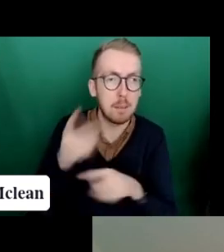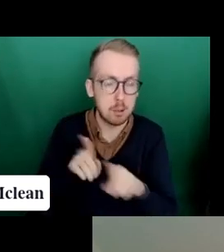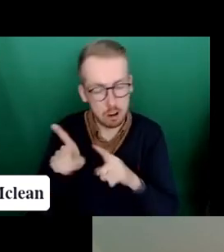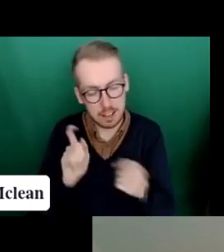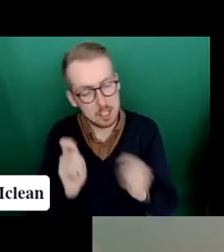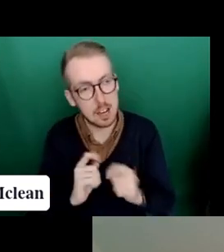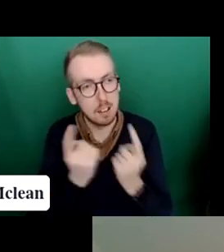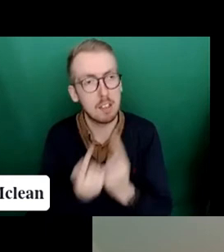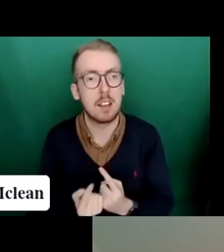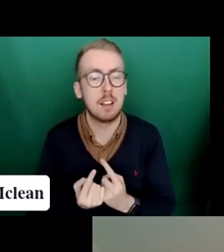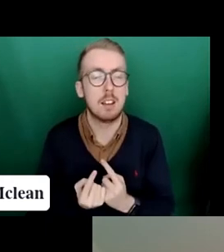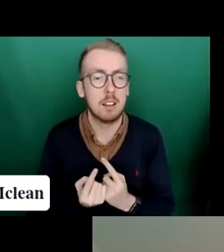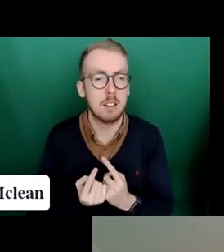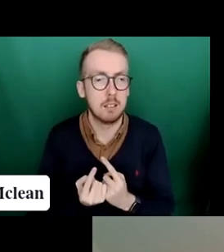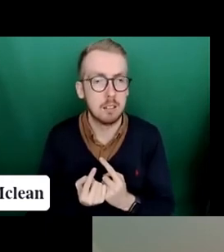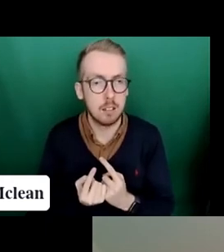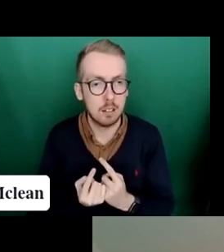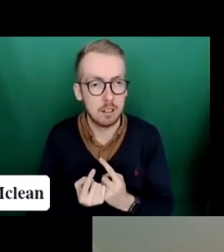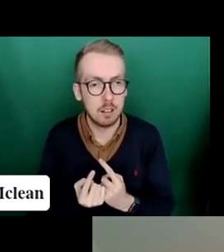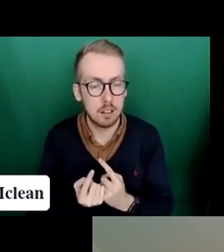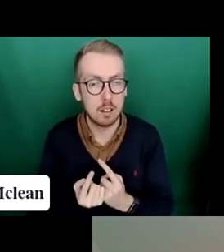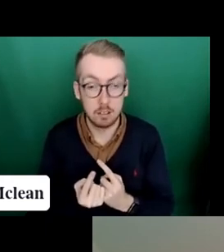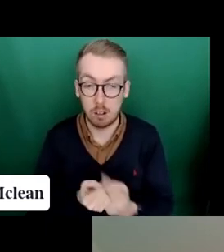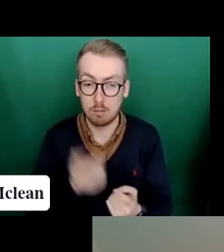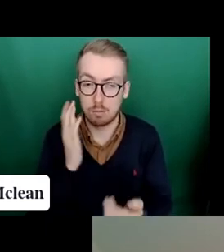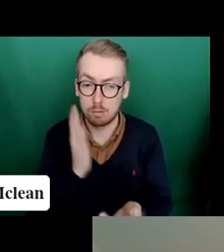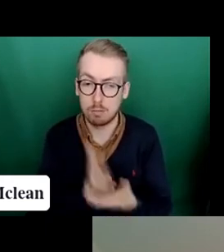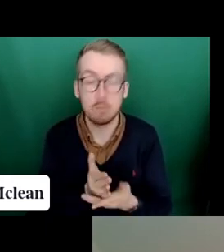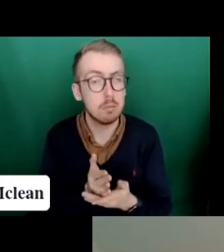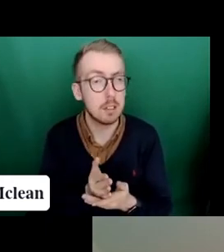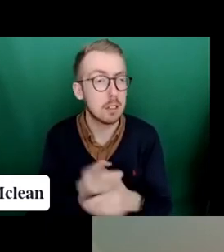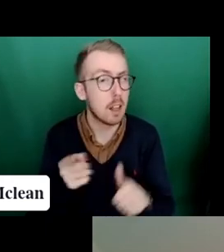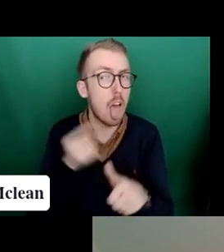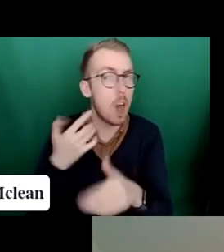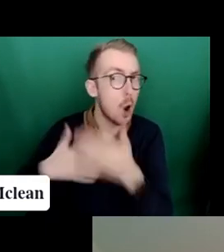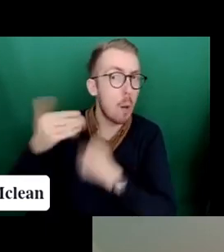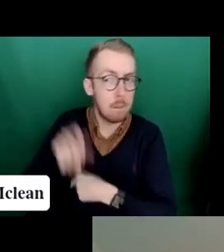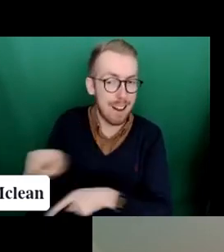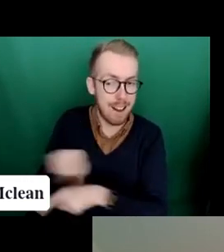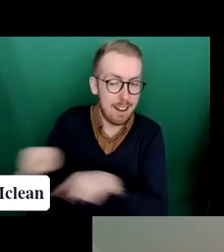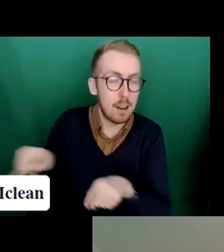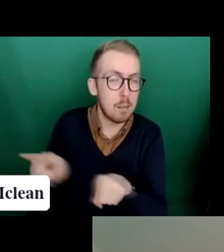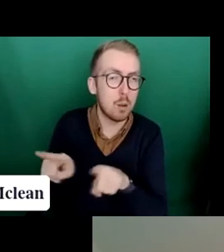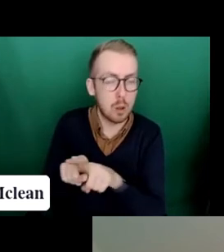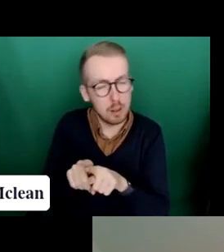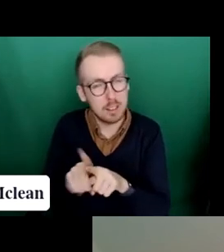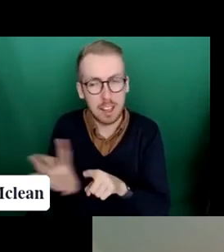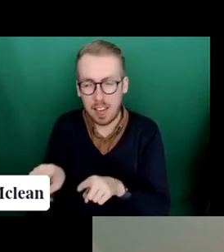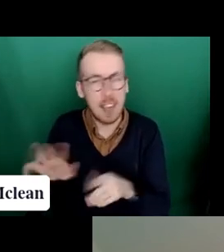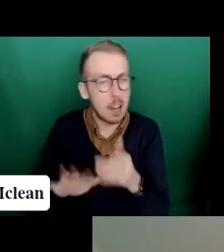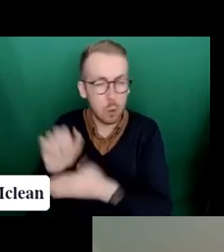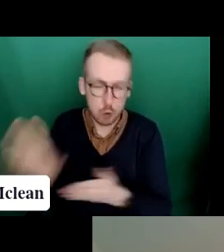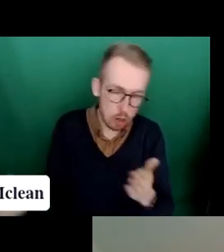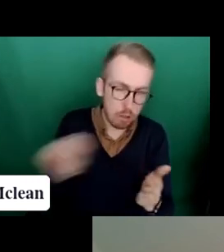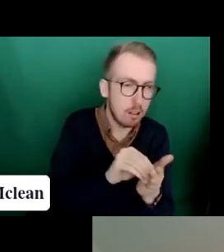things. But yeah, so absolutely the alumni, but it's trying to embed that culture and also holding people to account with our grants is